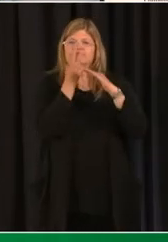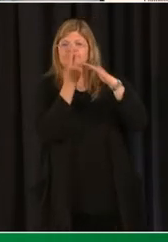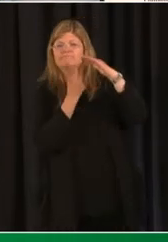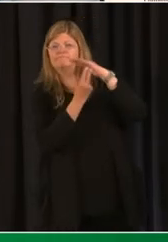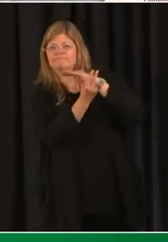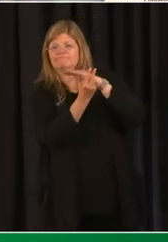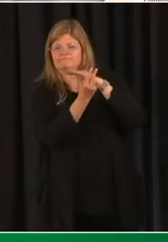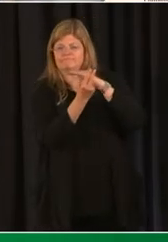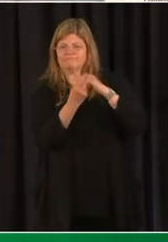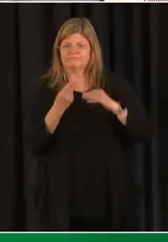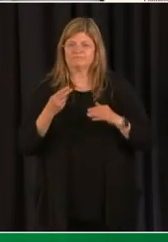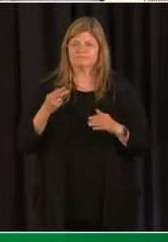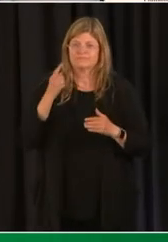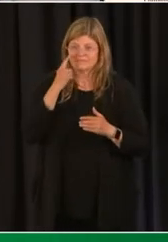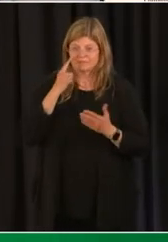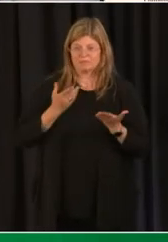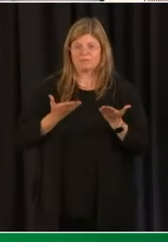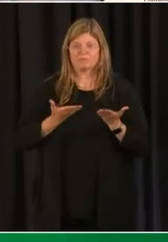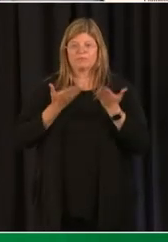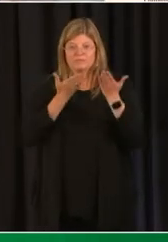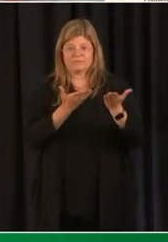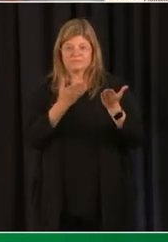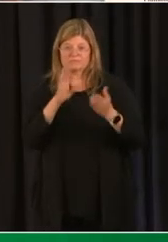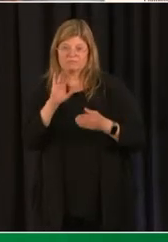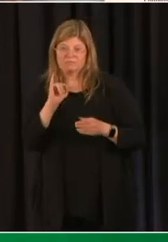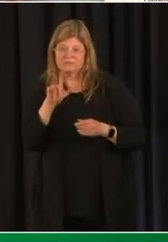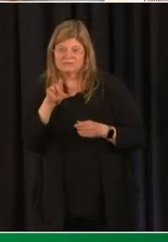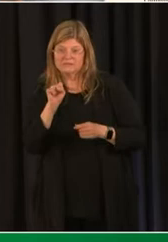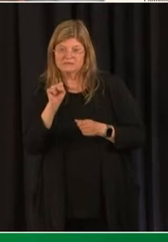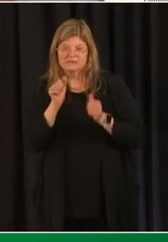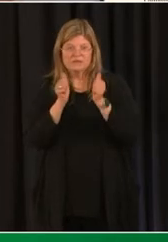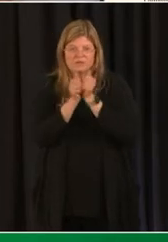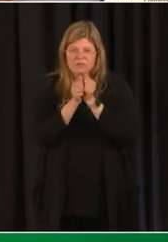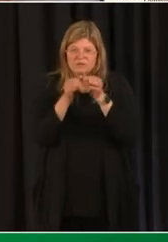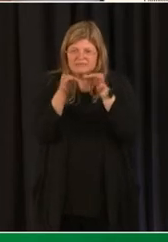with language that prohibits housing providers from